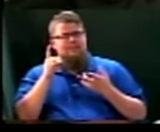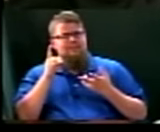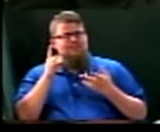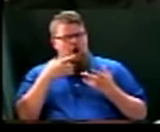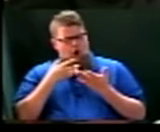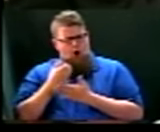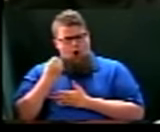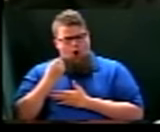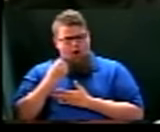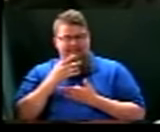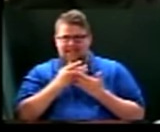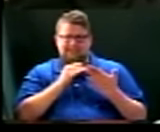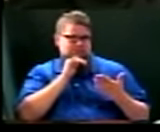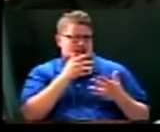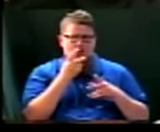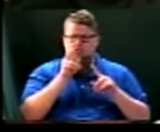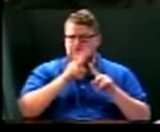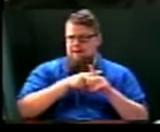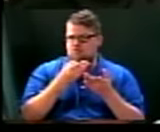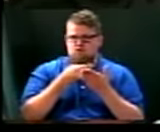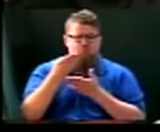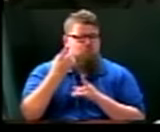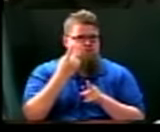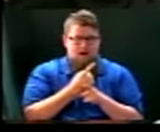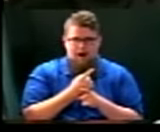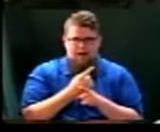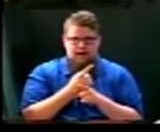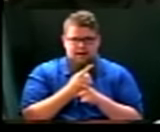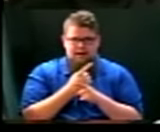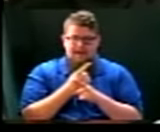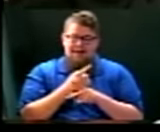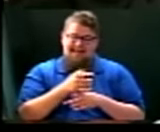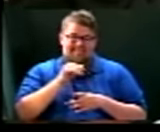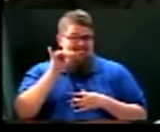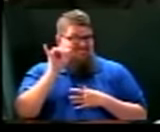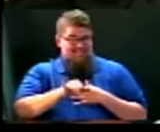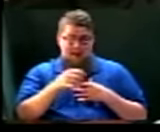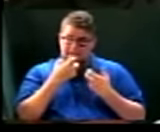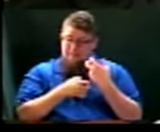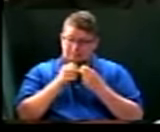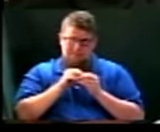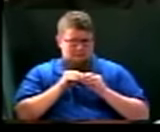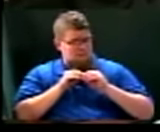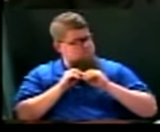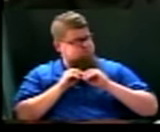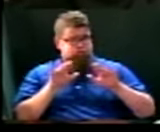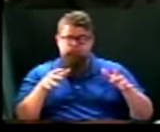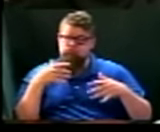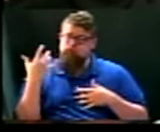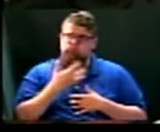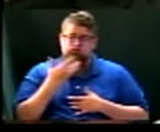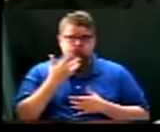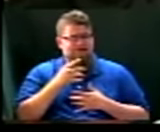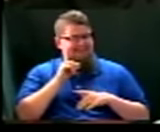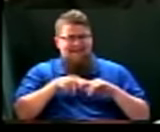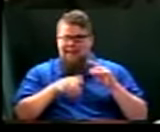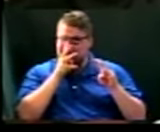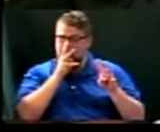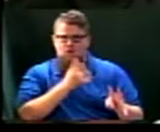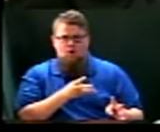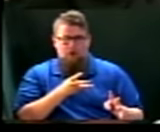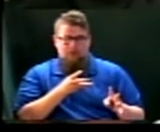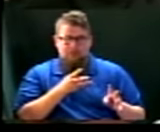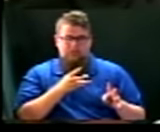submitted incorrectly. This problem is far too widespread to ignore it. The State Department of